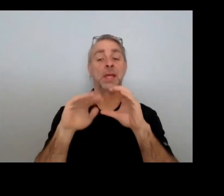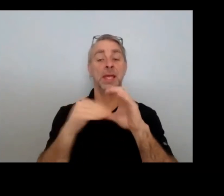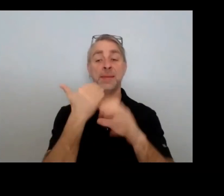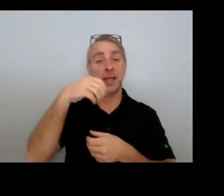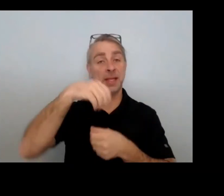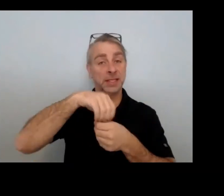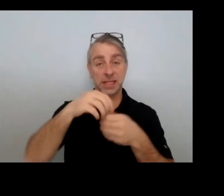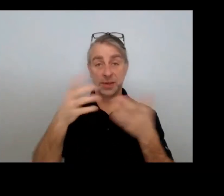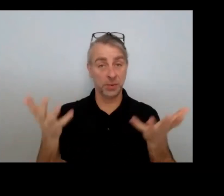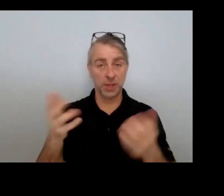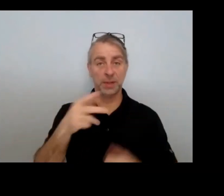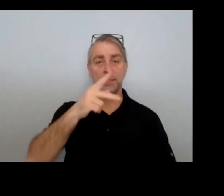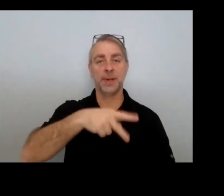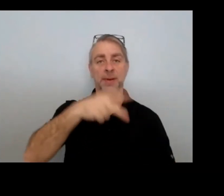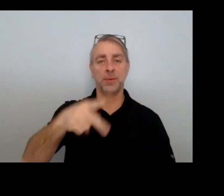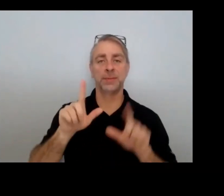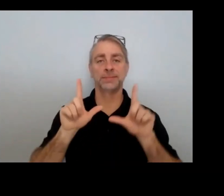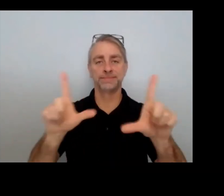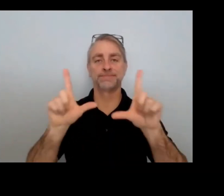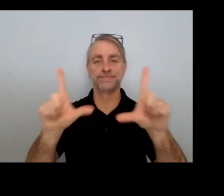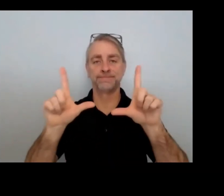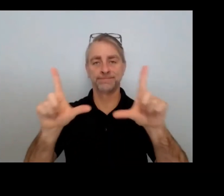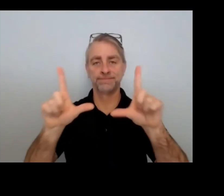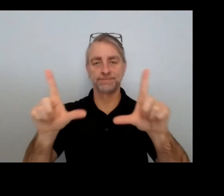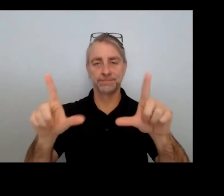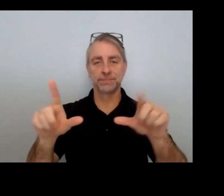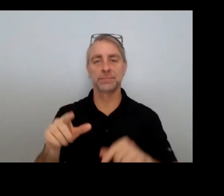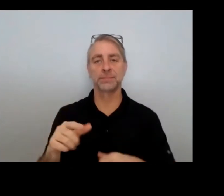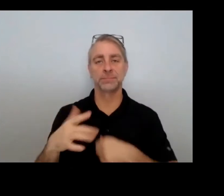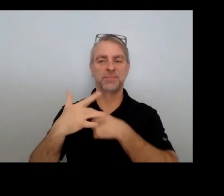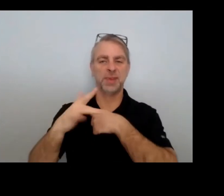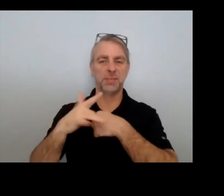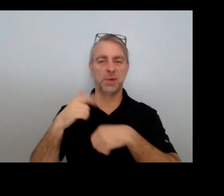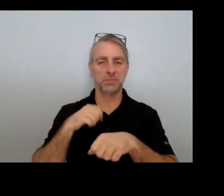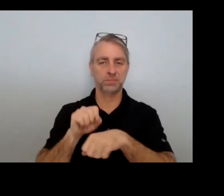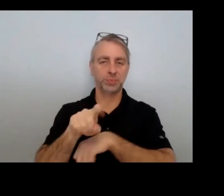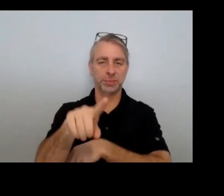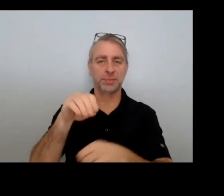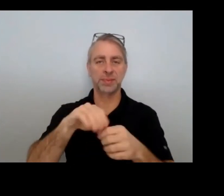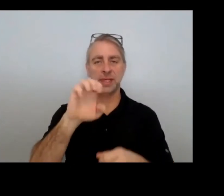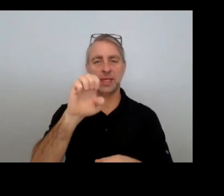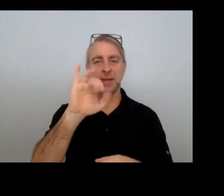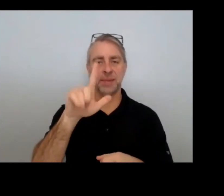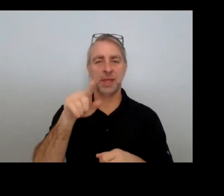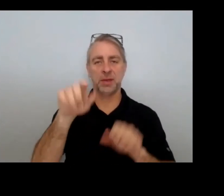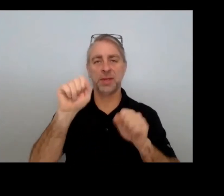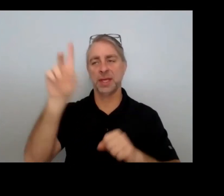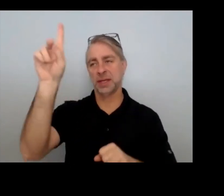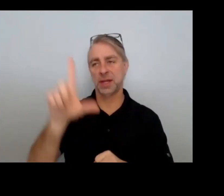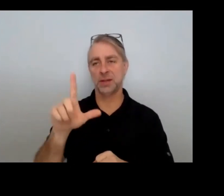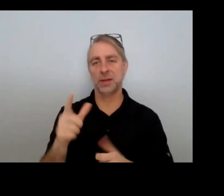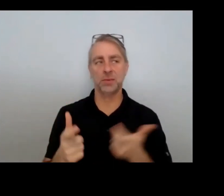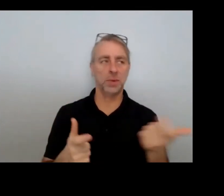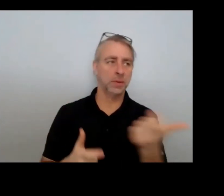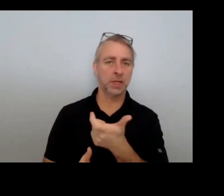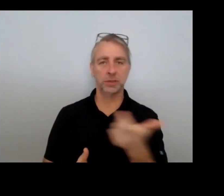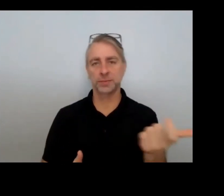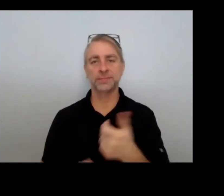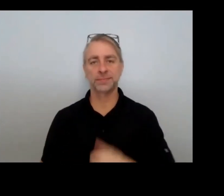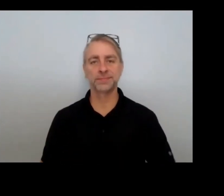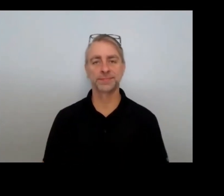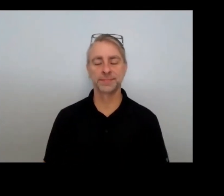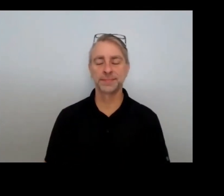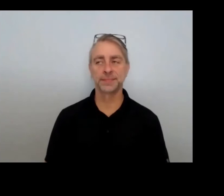the instructors will use today, so that those are available to everyone for easy download. Because we have such a